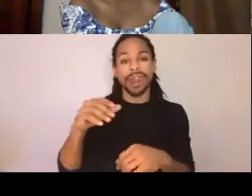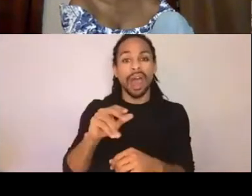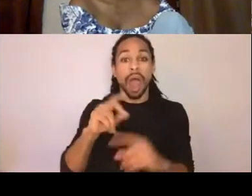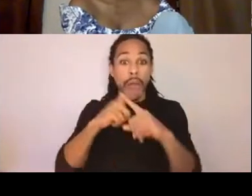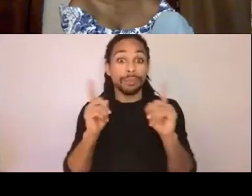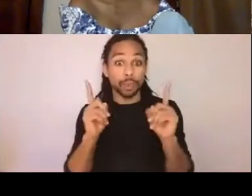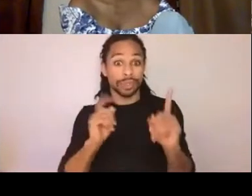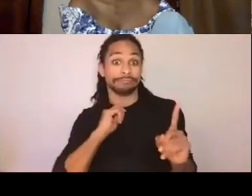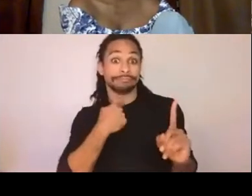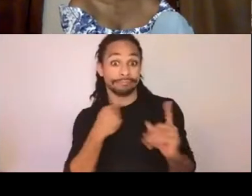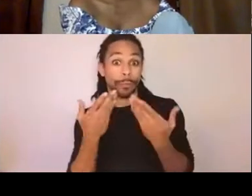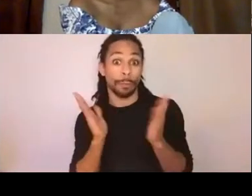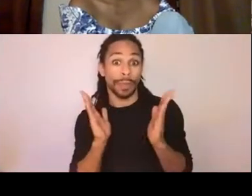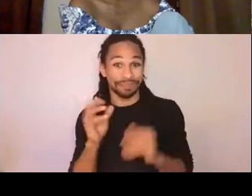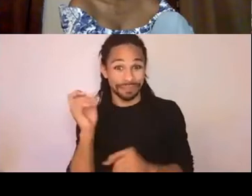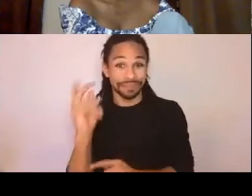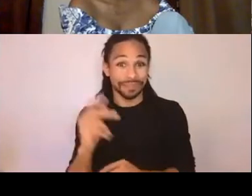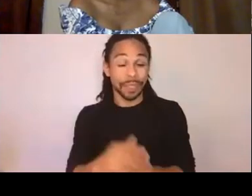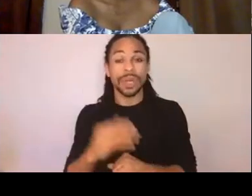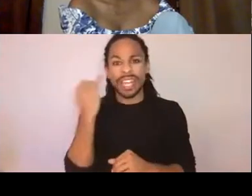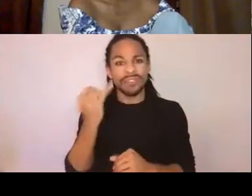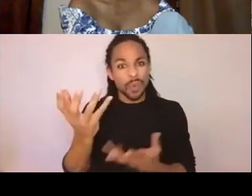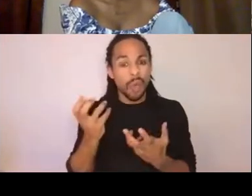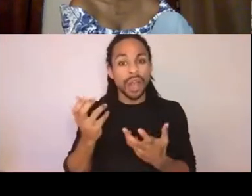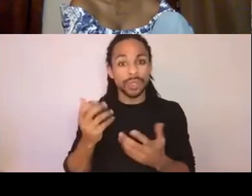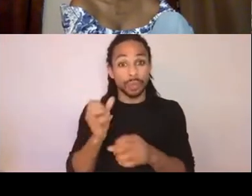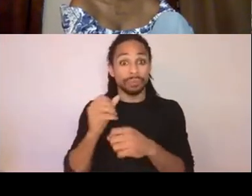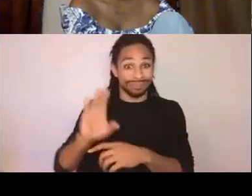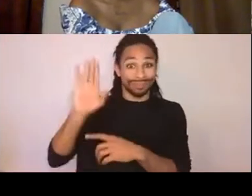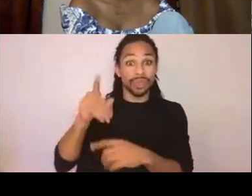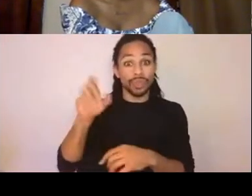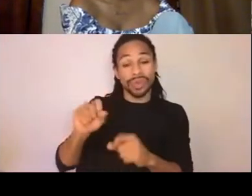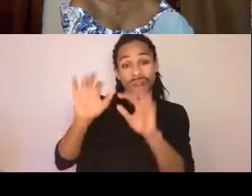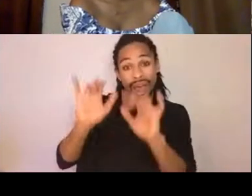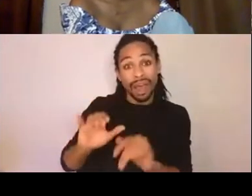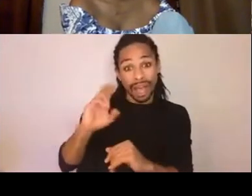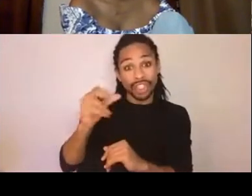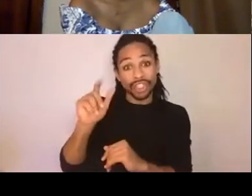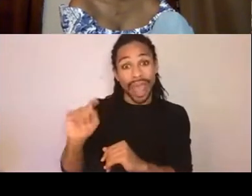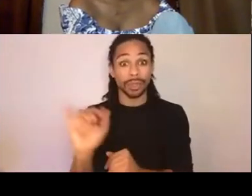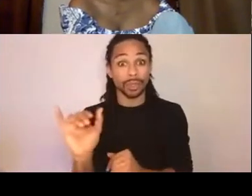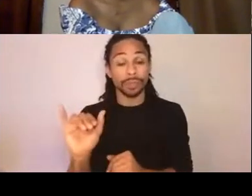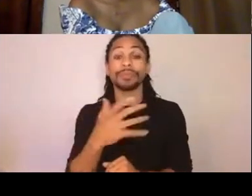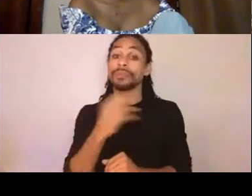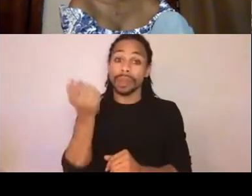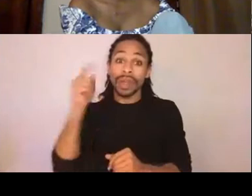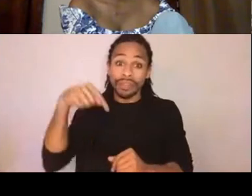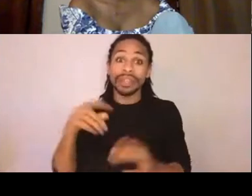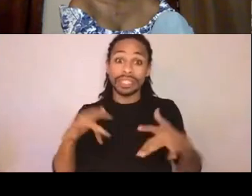one of us, just make a note alongside your question in the chat. Also note this event is being recorded and will be available early next